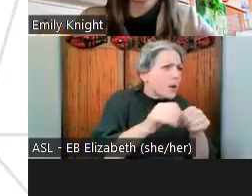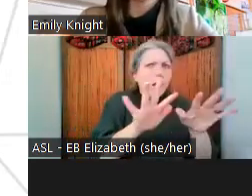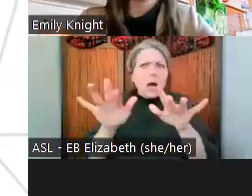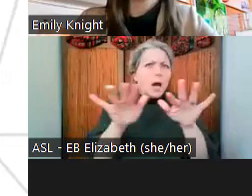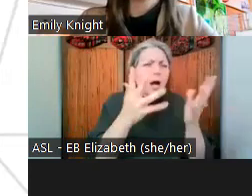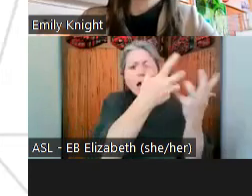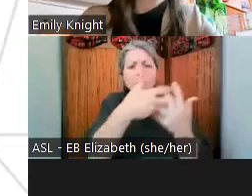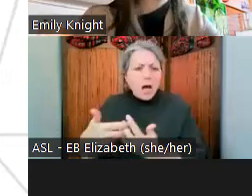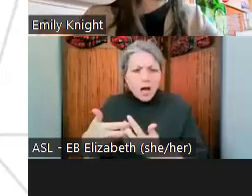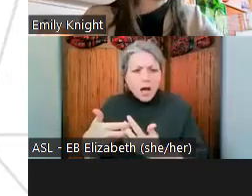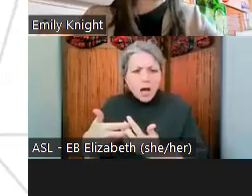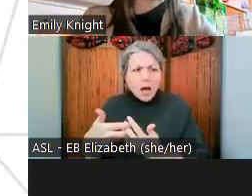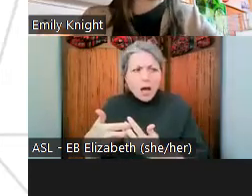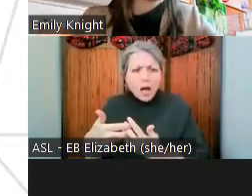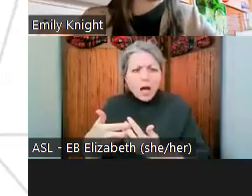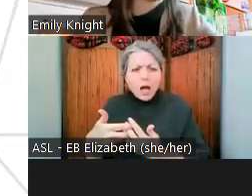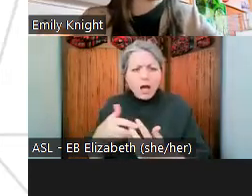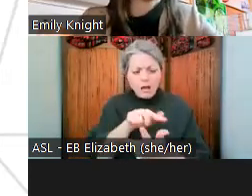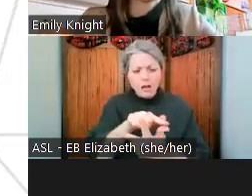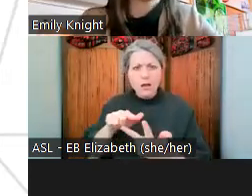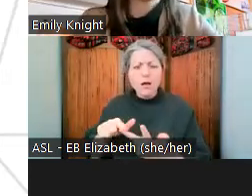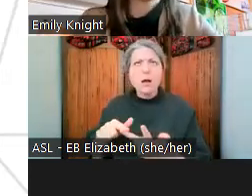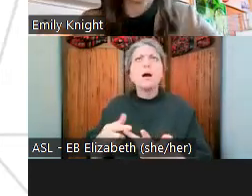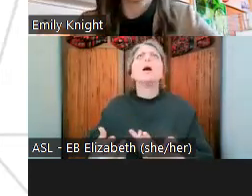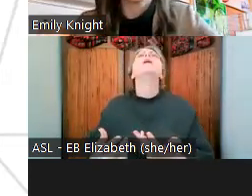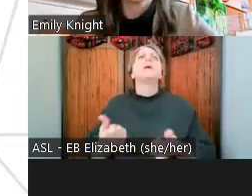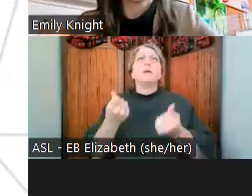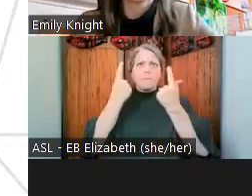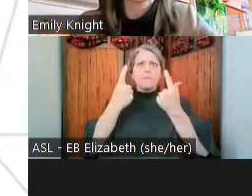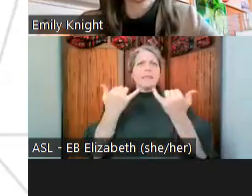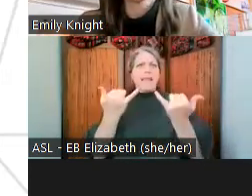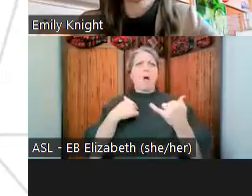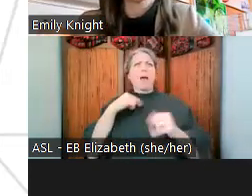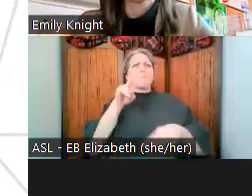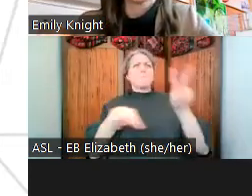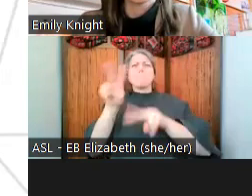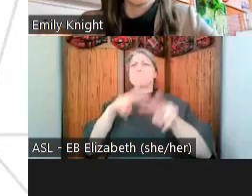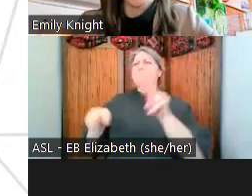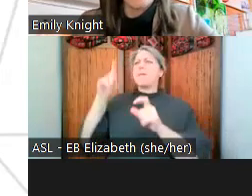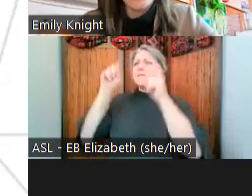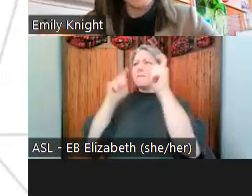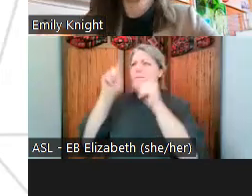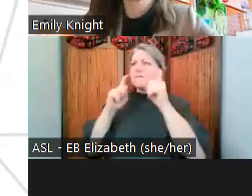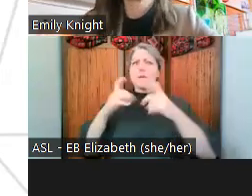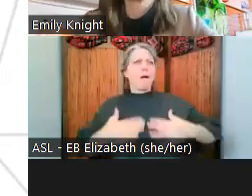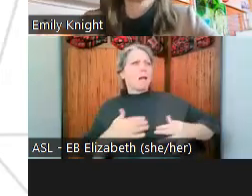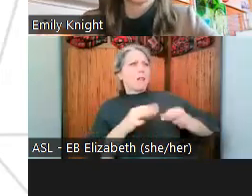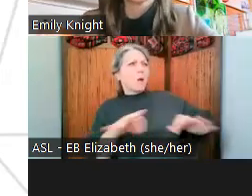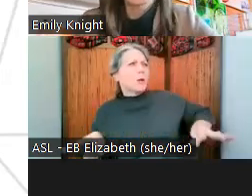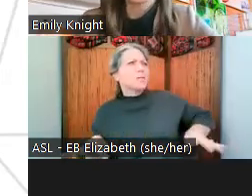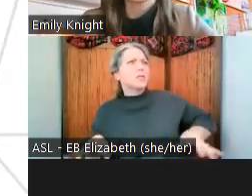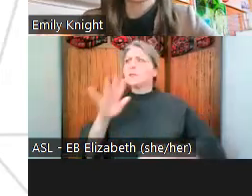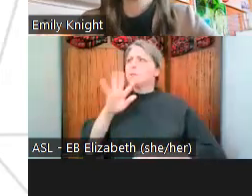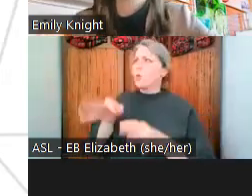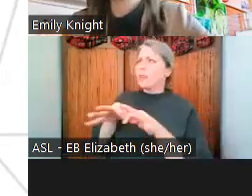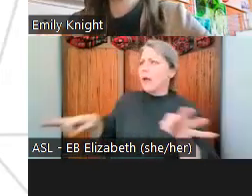And we can then use that information to process faces and body language, along with pieces of spoken language. And that